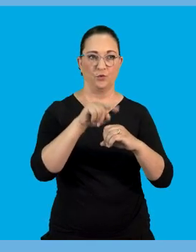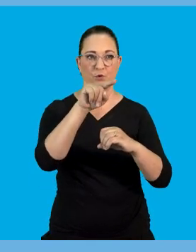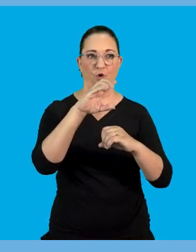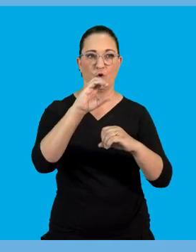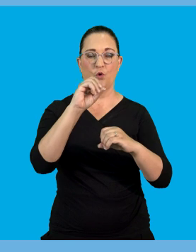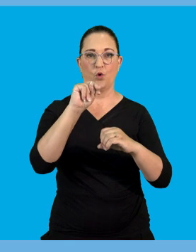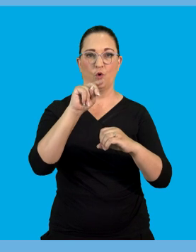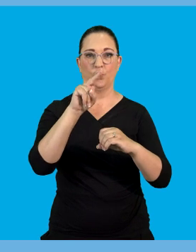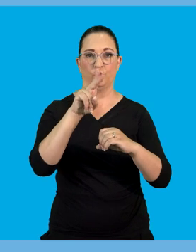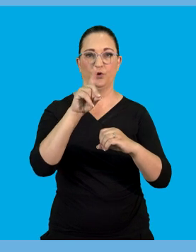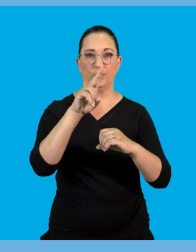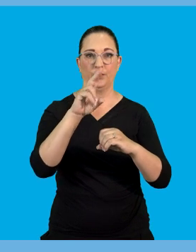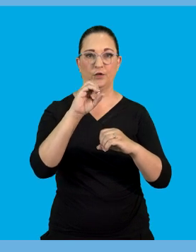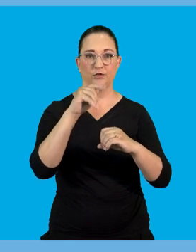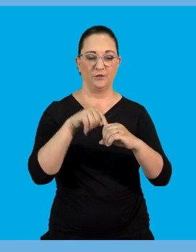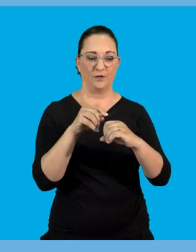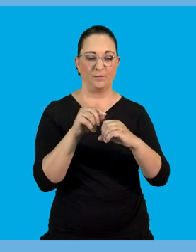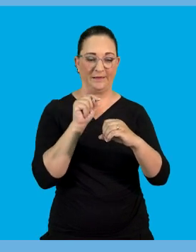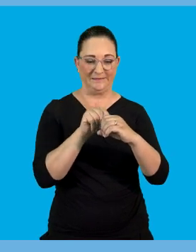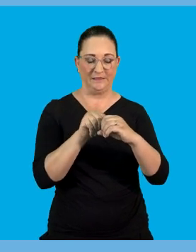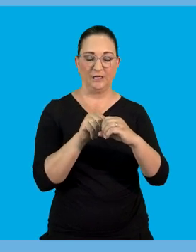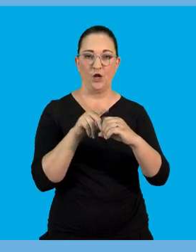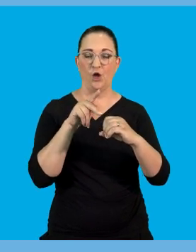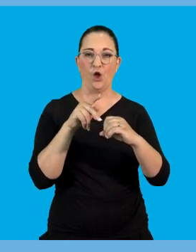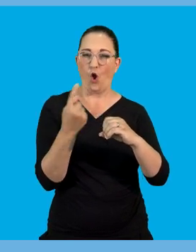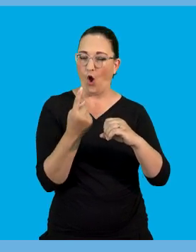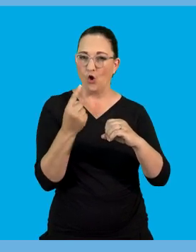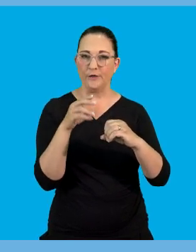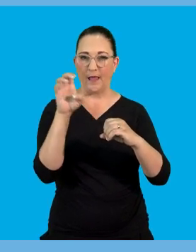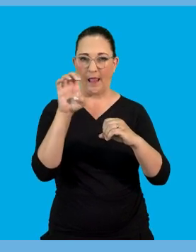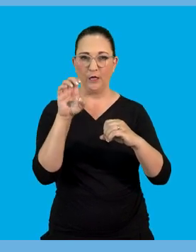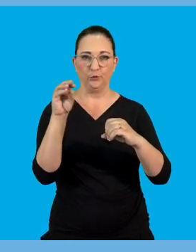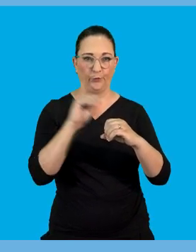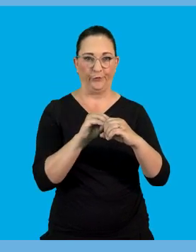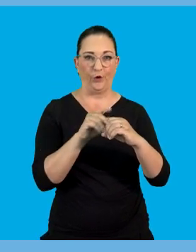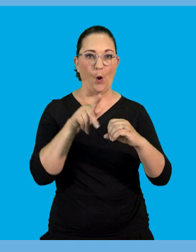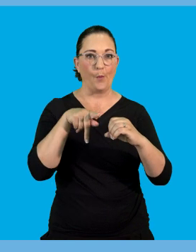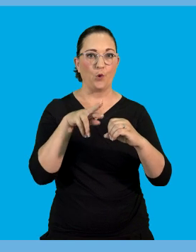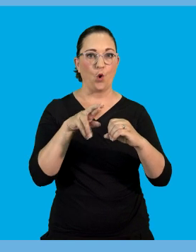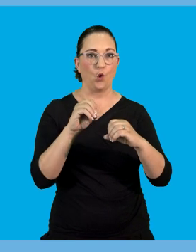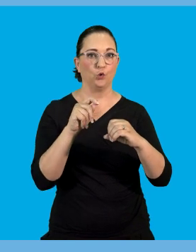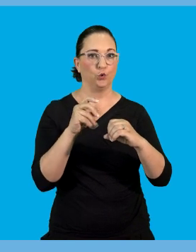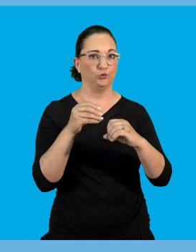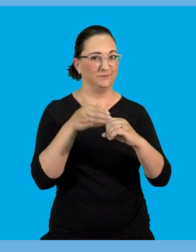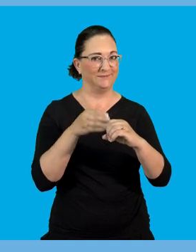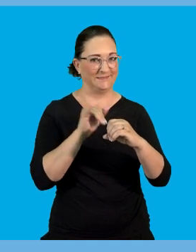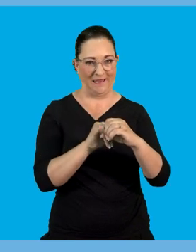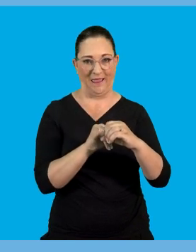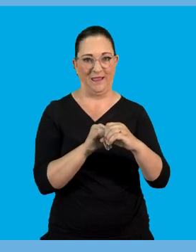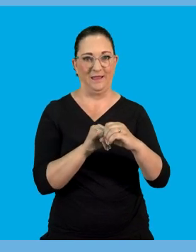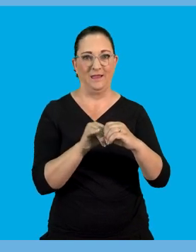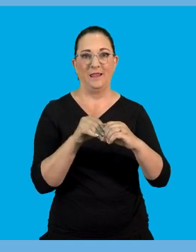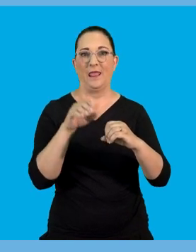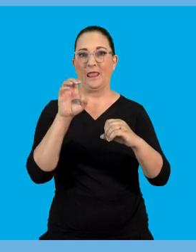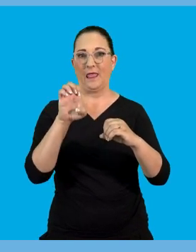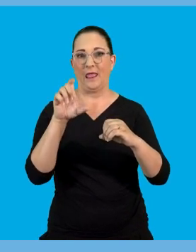substance, only the electrons are moving. The protons are found in the nucleus. They do not move. Only the